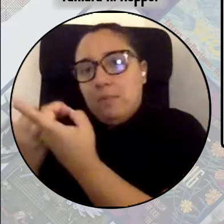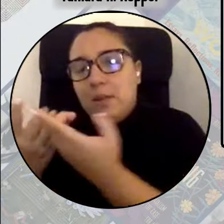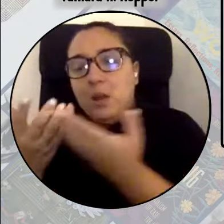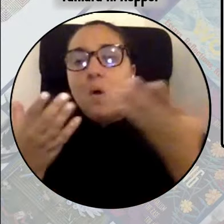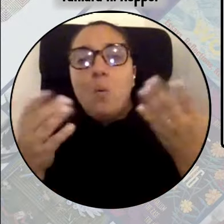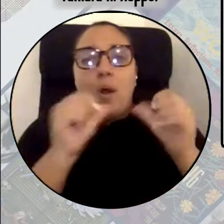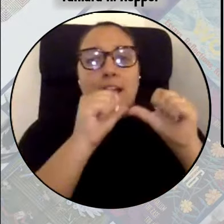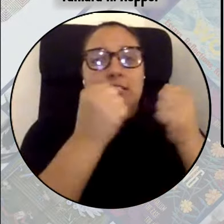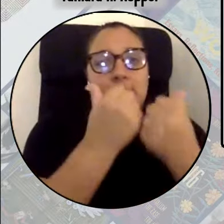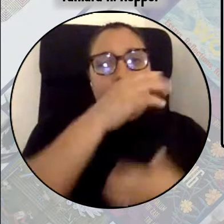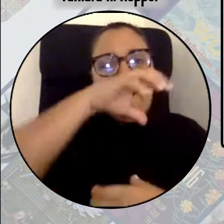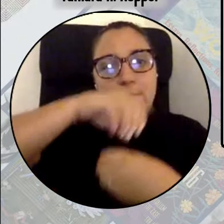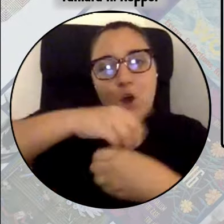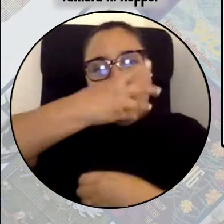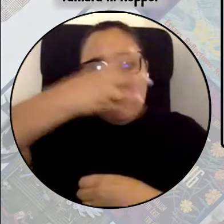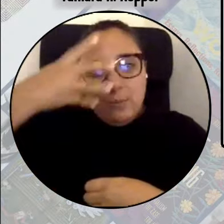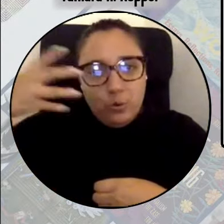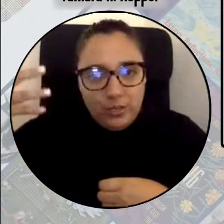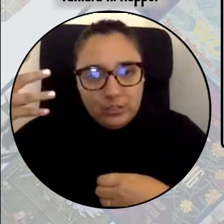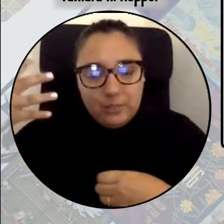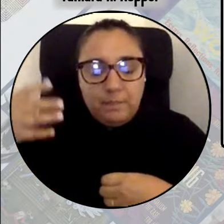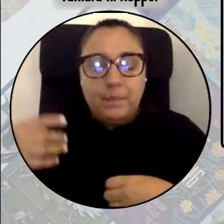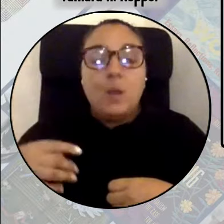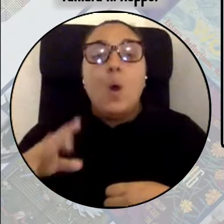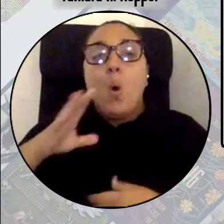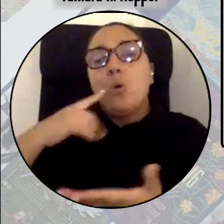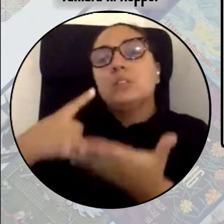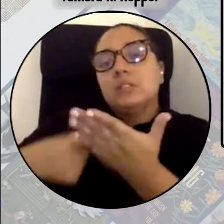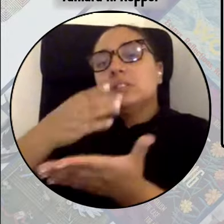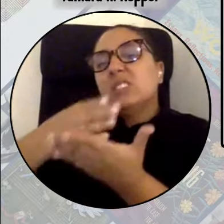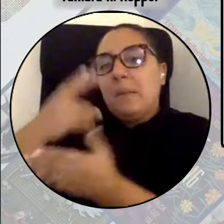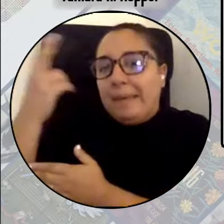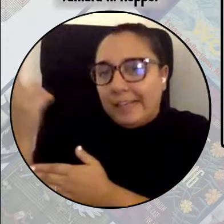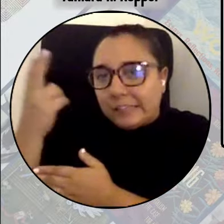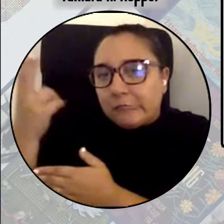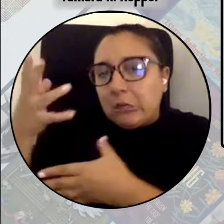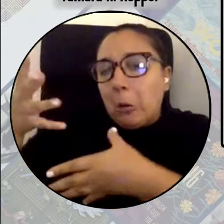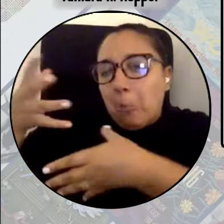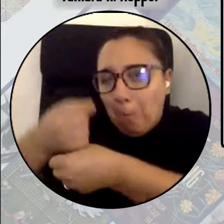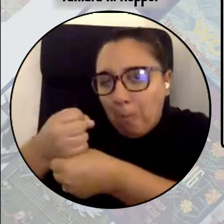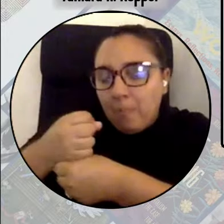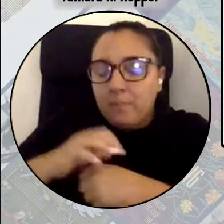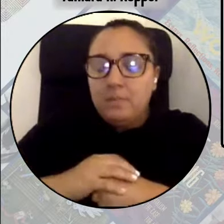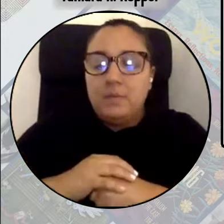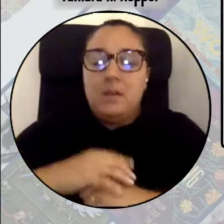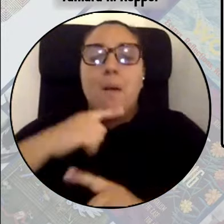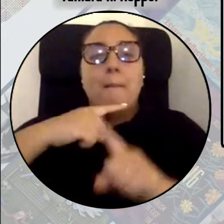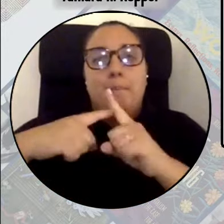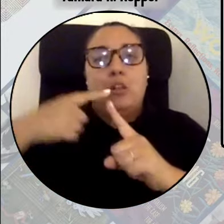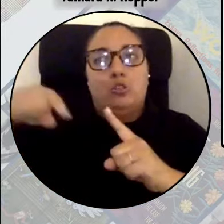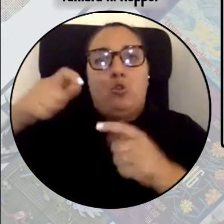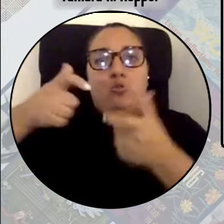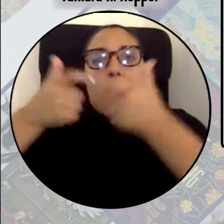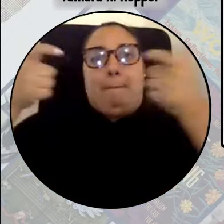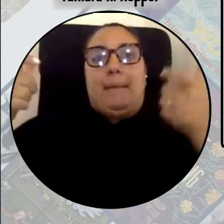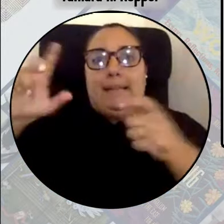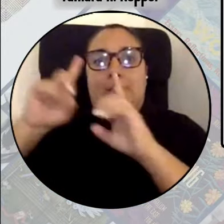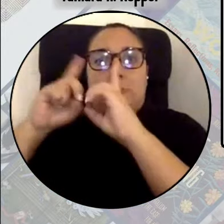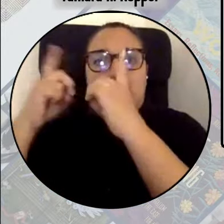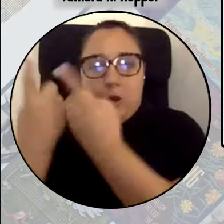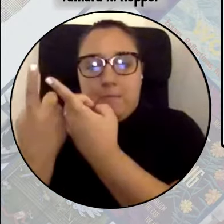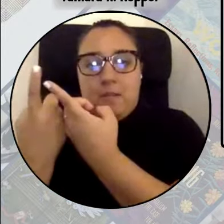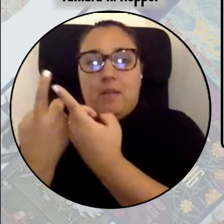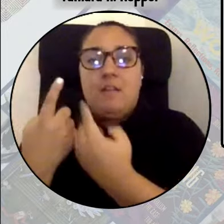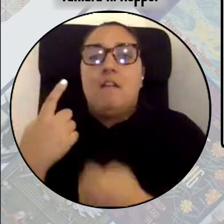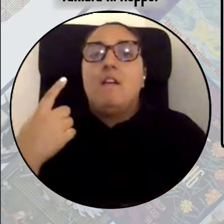brief overview of what historically have been those agencies, and then focus on the major enforcement agencies of the Department of